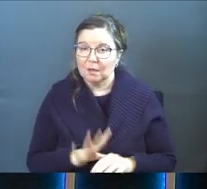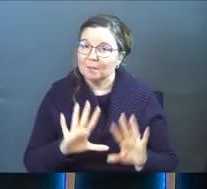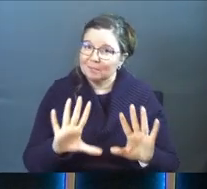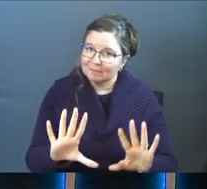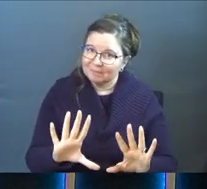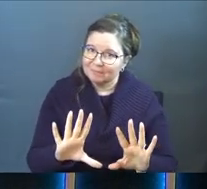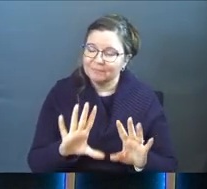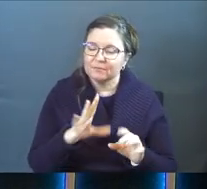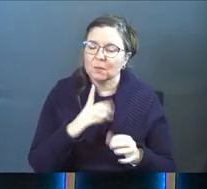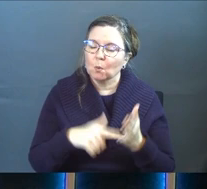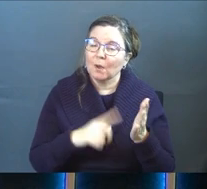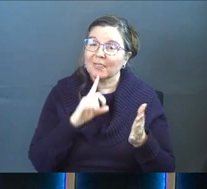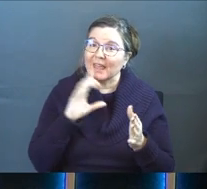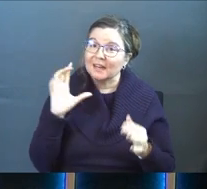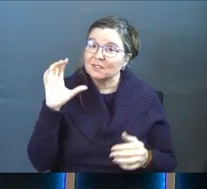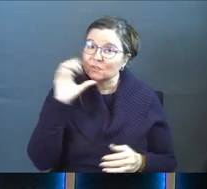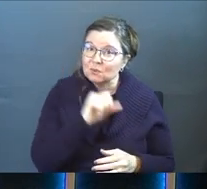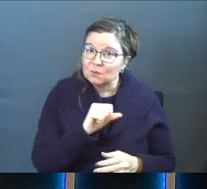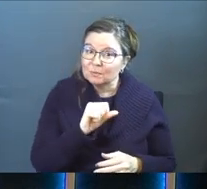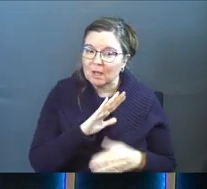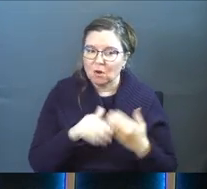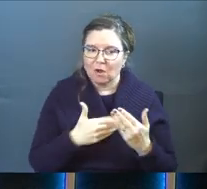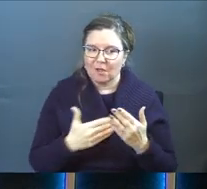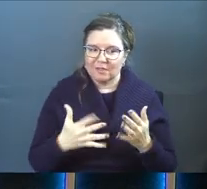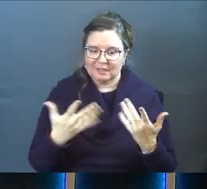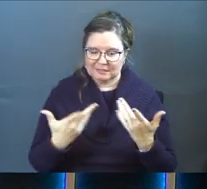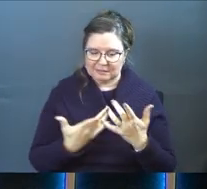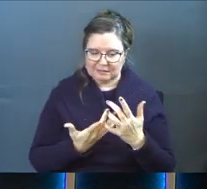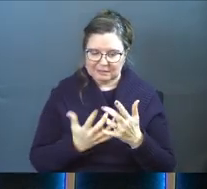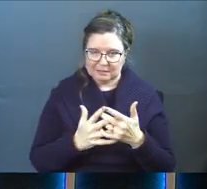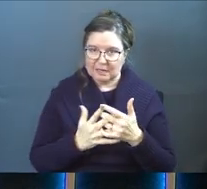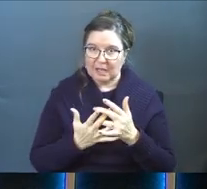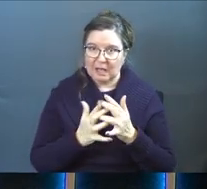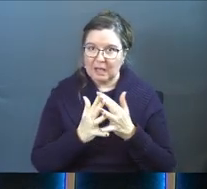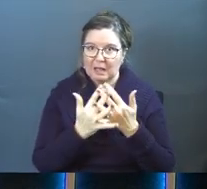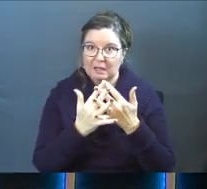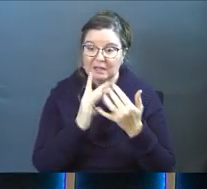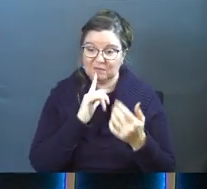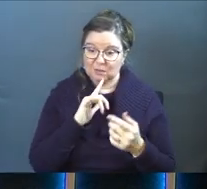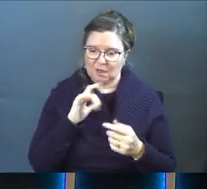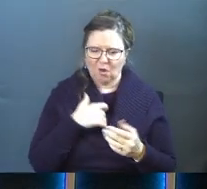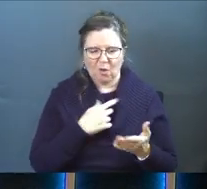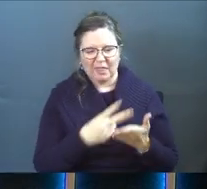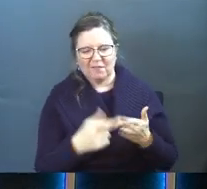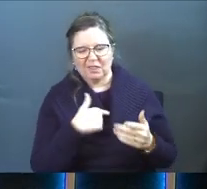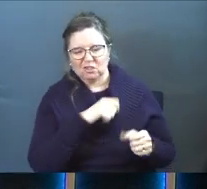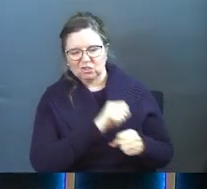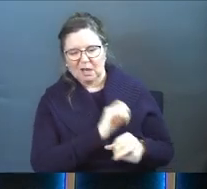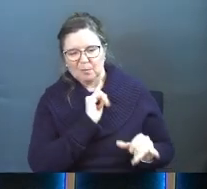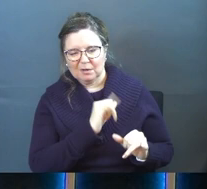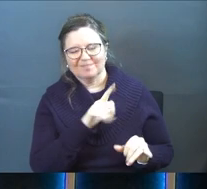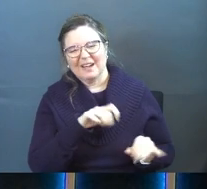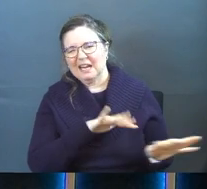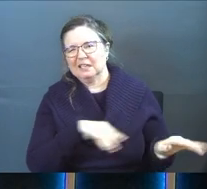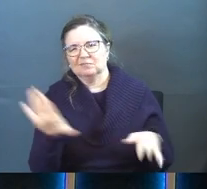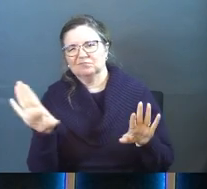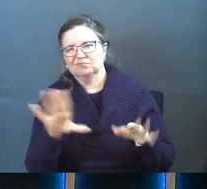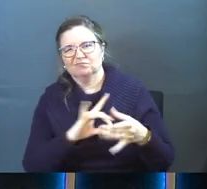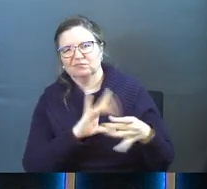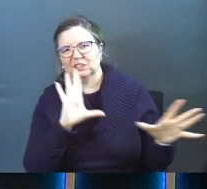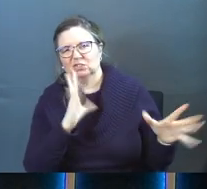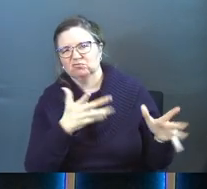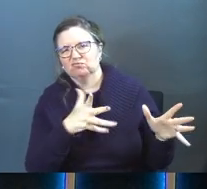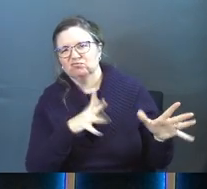But here's the thing. What that assumes is that all this tangling that you've done, if you say, hey, they failed this job interview, I need to move on to the